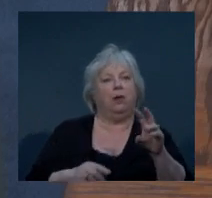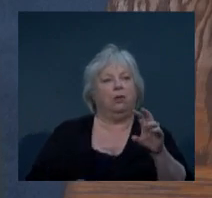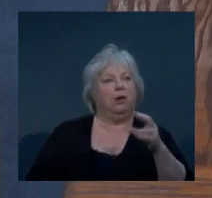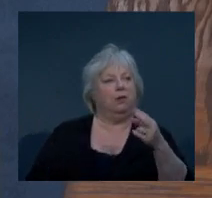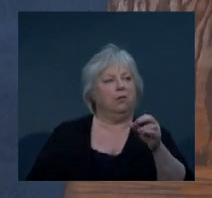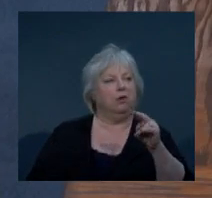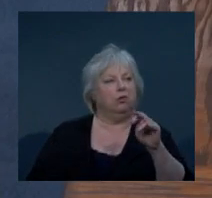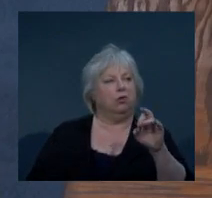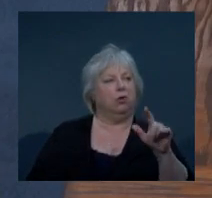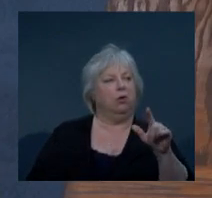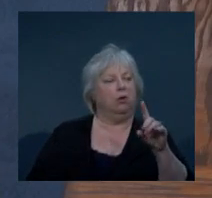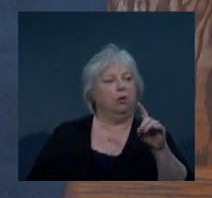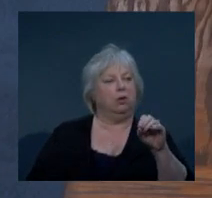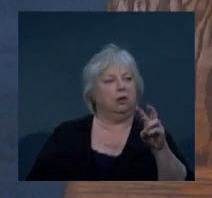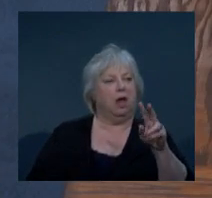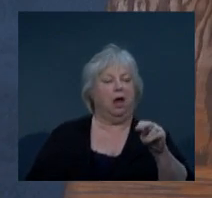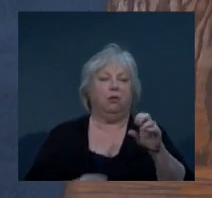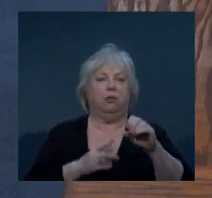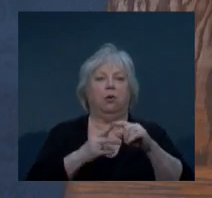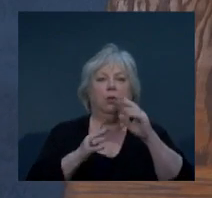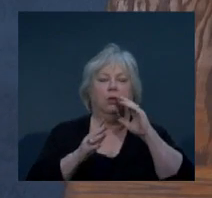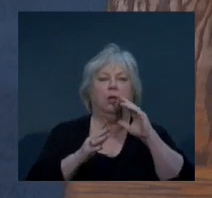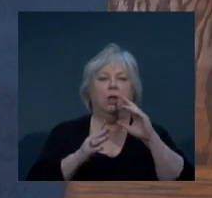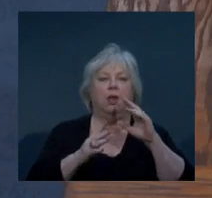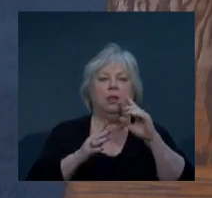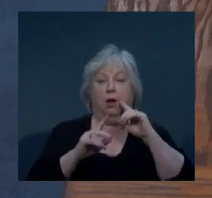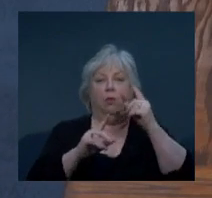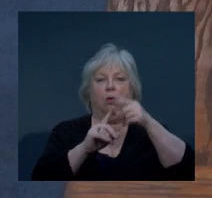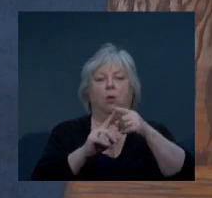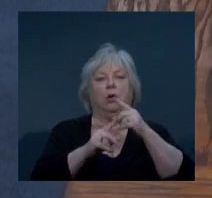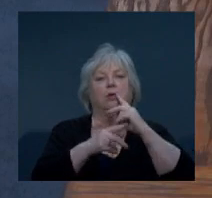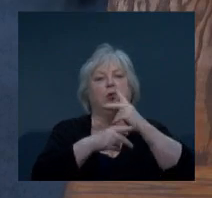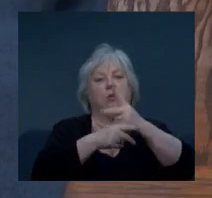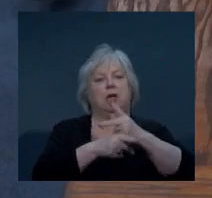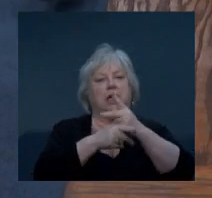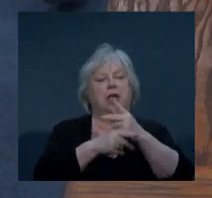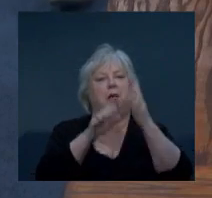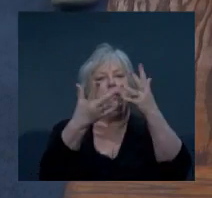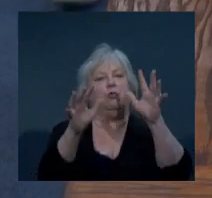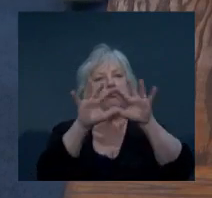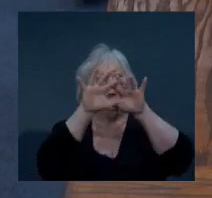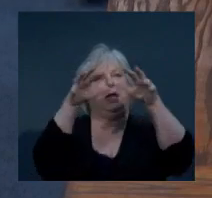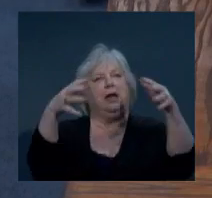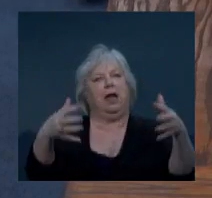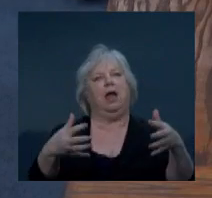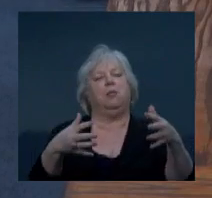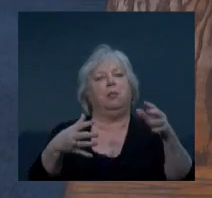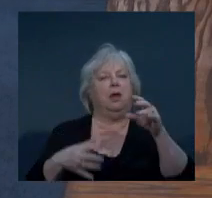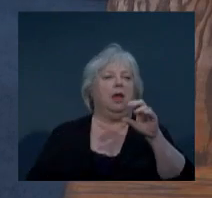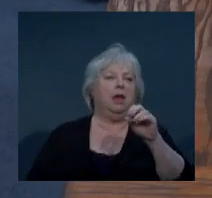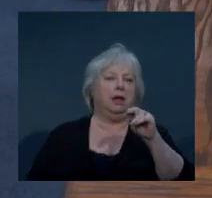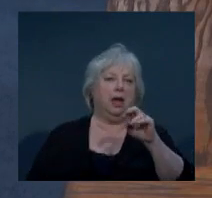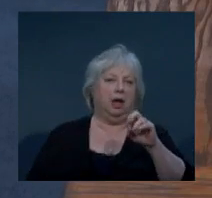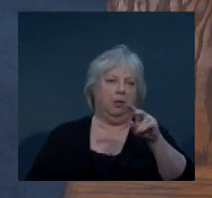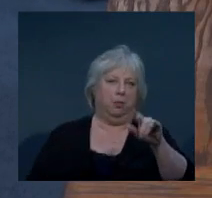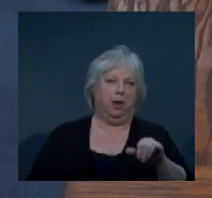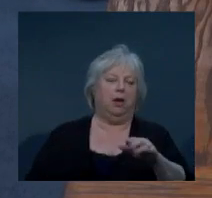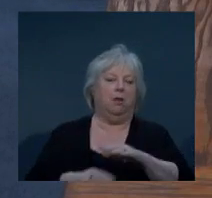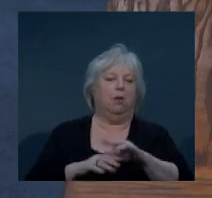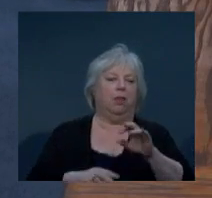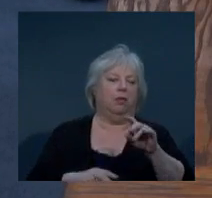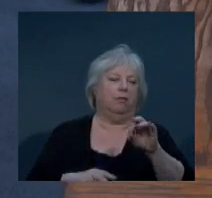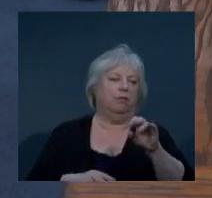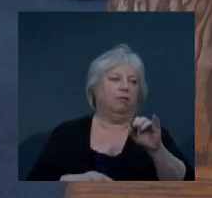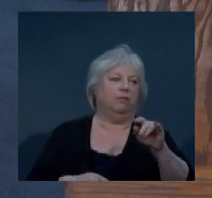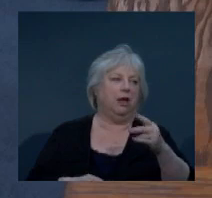their intention is to preserve the tree canopy down through Fletcher Hollow. It's an amenity. Everybody loves it. Everybody's used to it. We are providing a